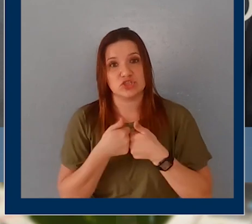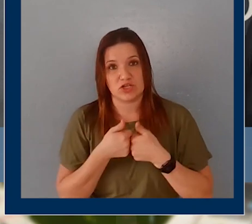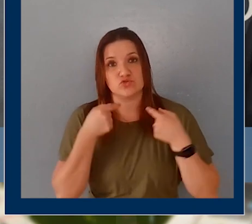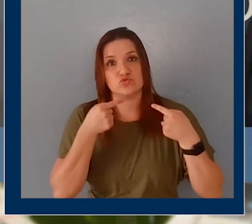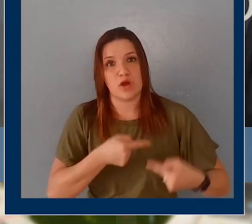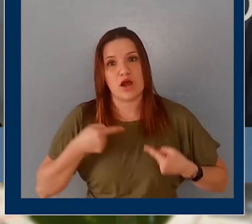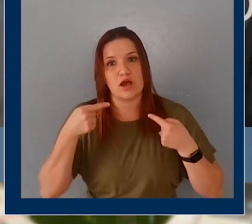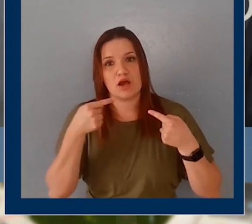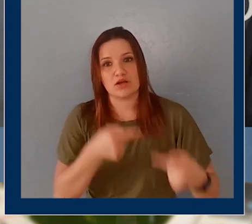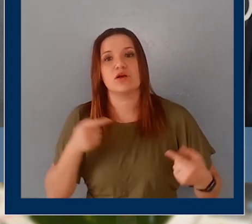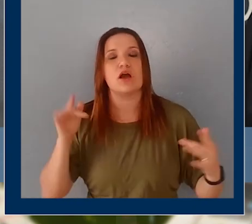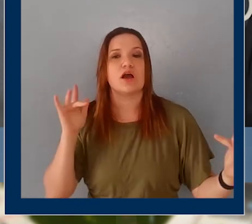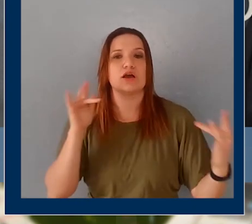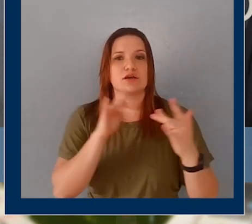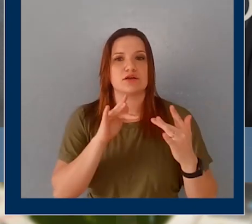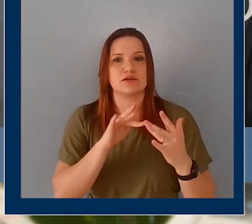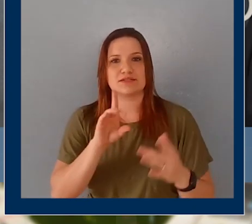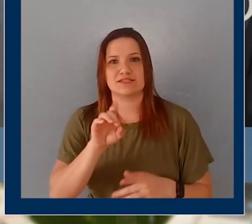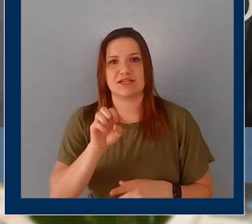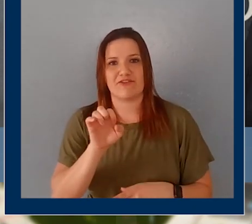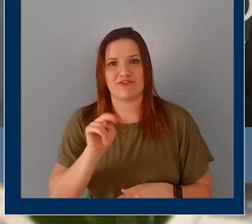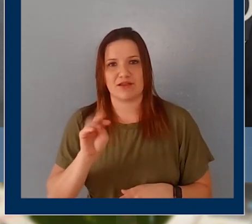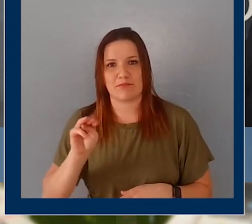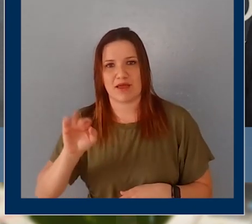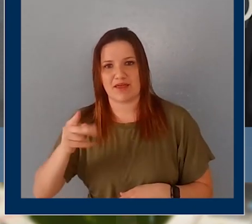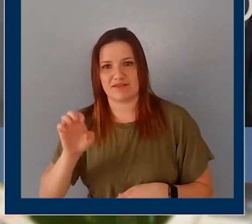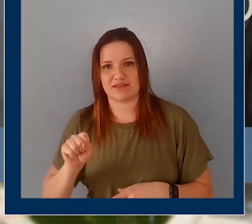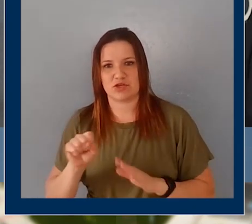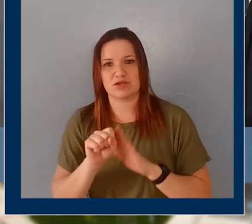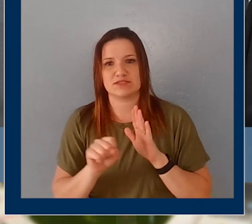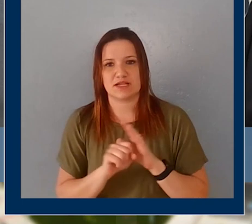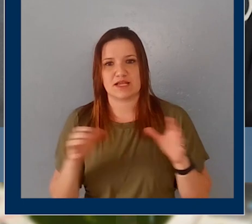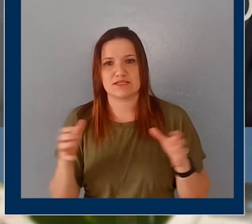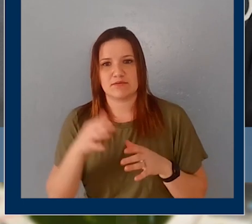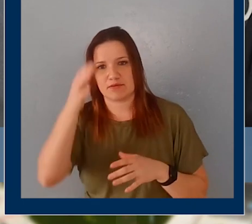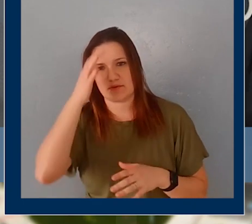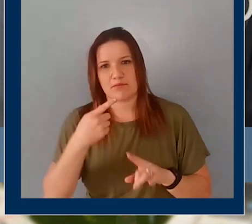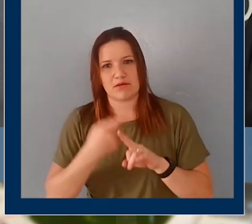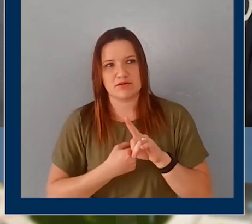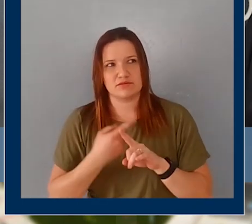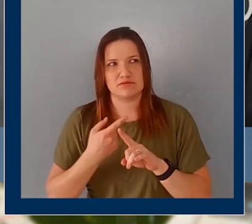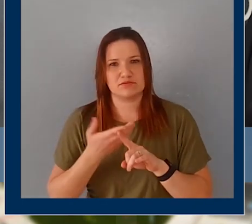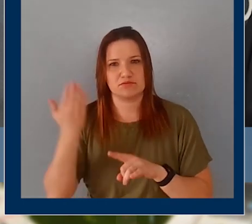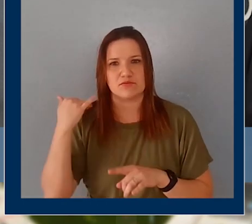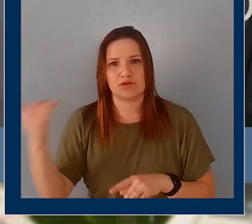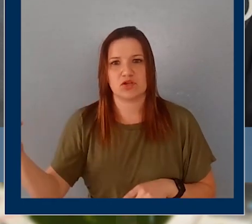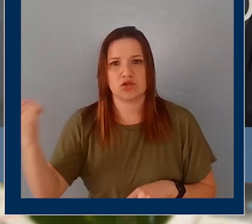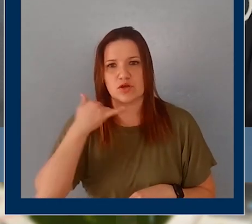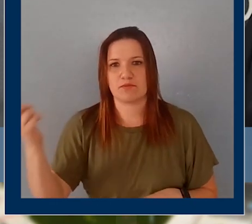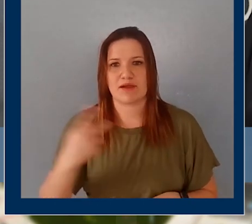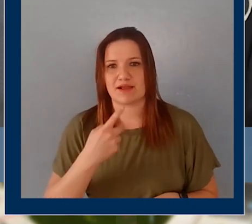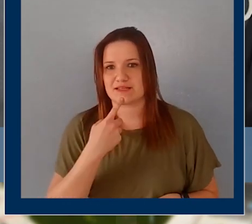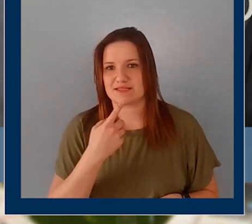county, and I don't know if it was his efforts, but I'll give him credit. I think he kind of